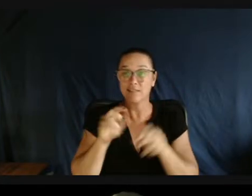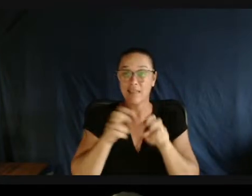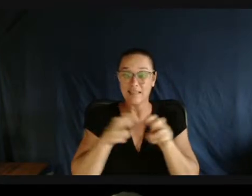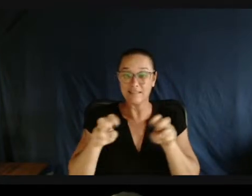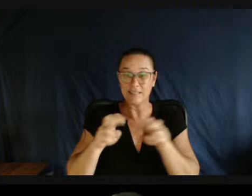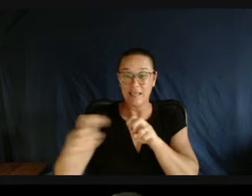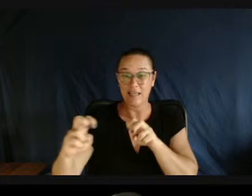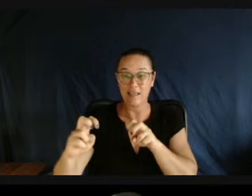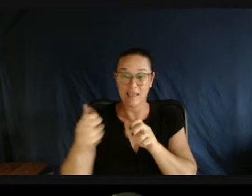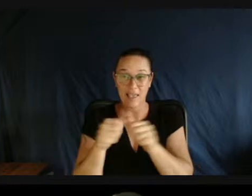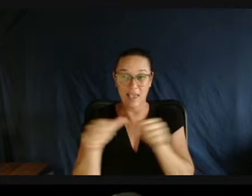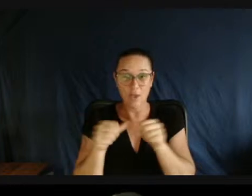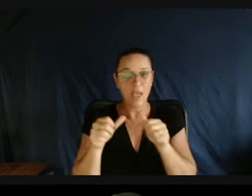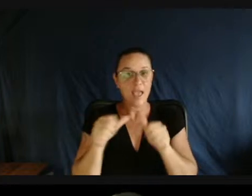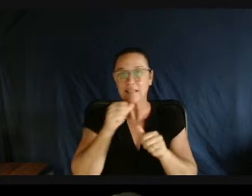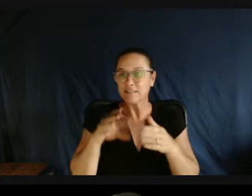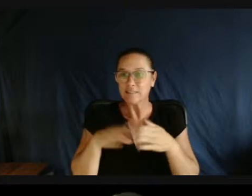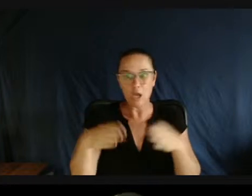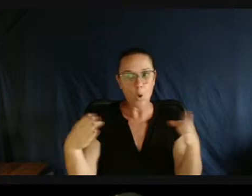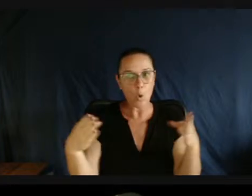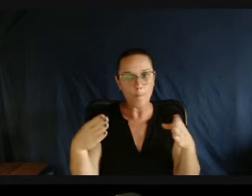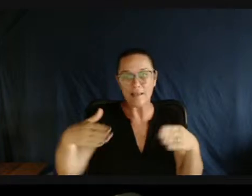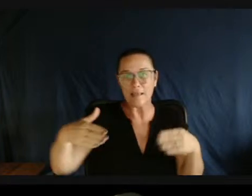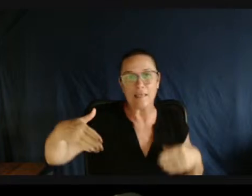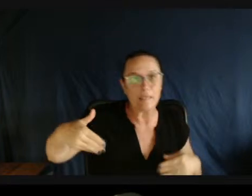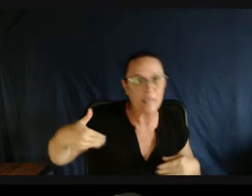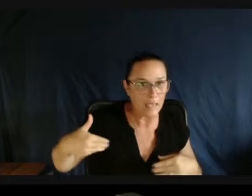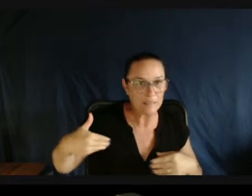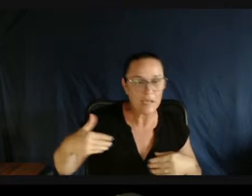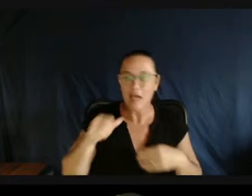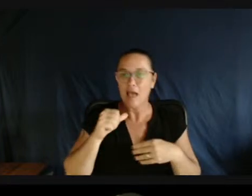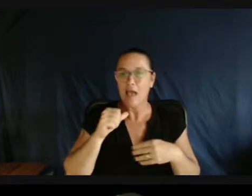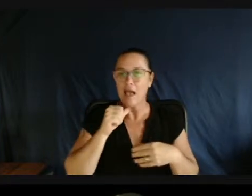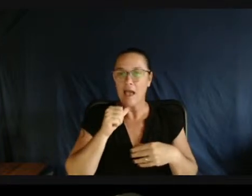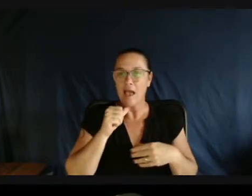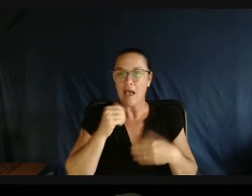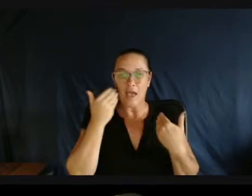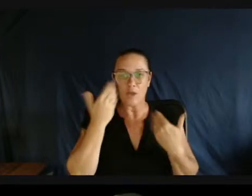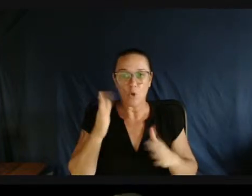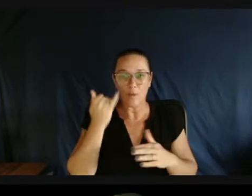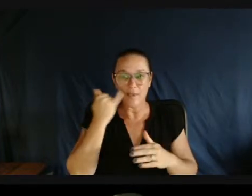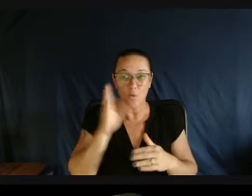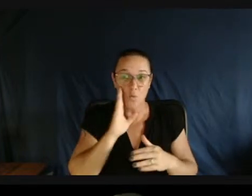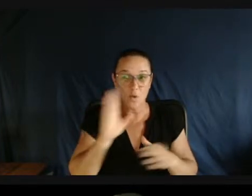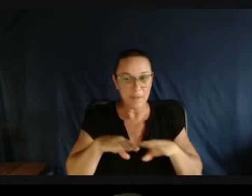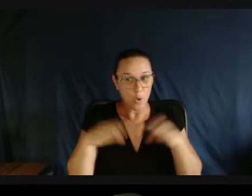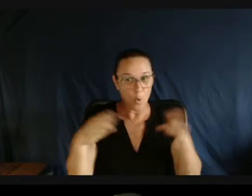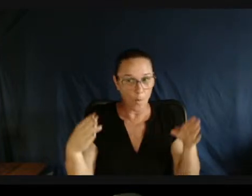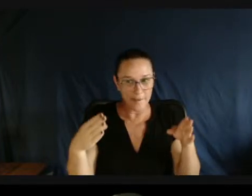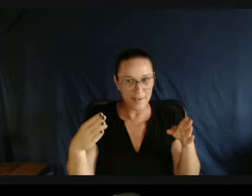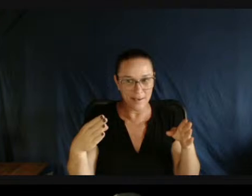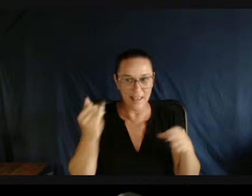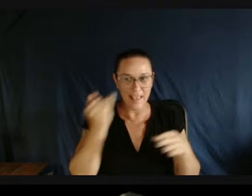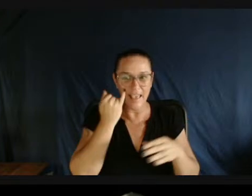not open yet. And I don't know if this area would be open if the fountaining was going on like